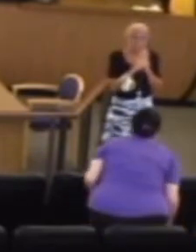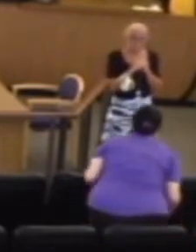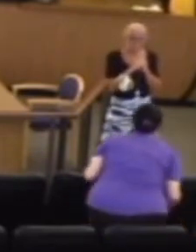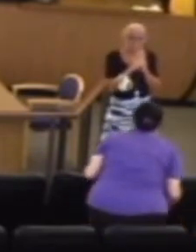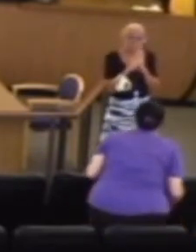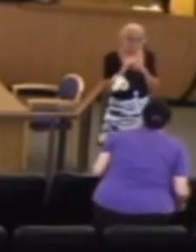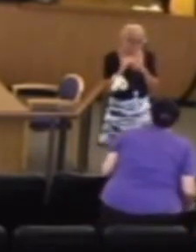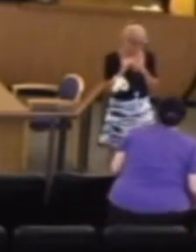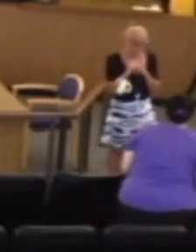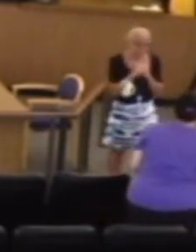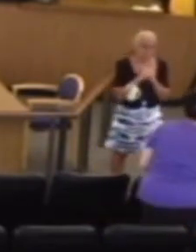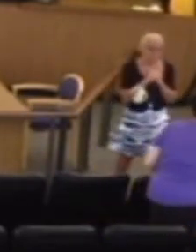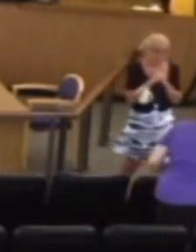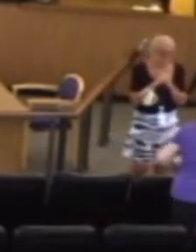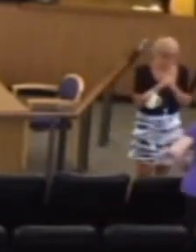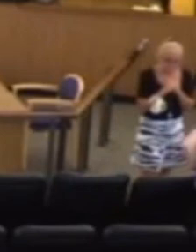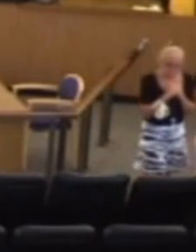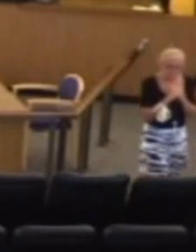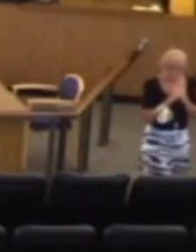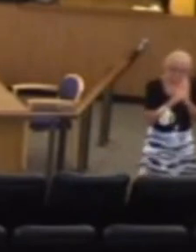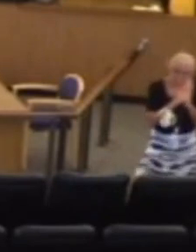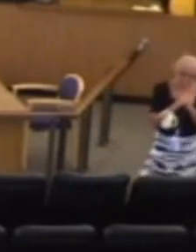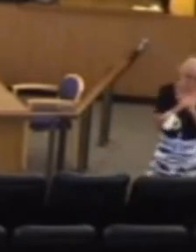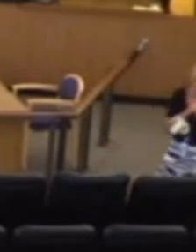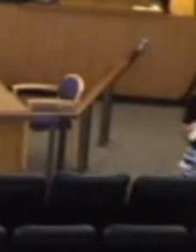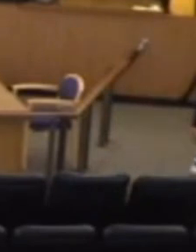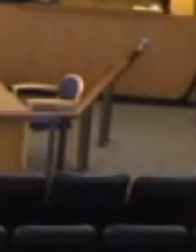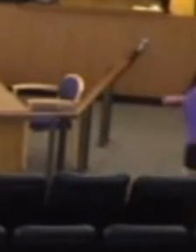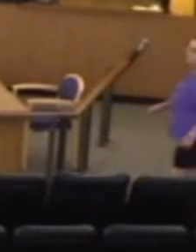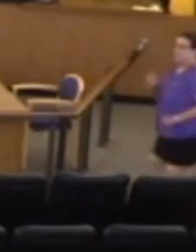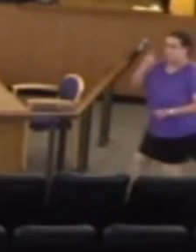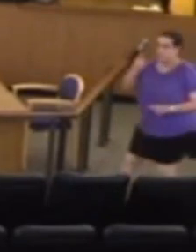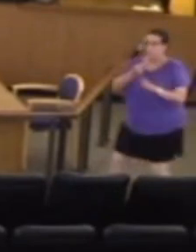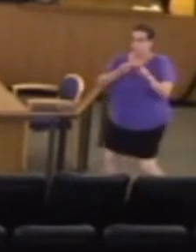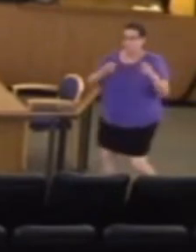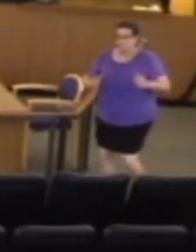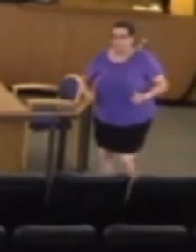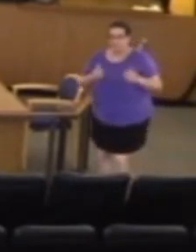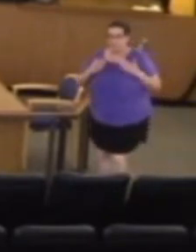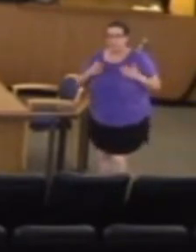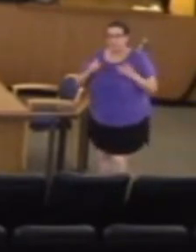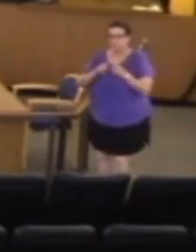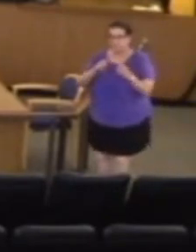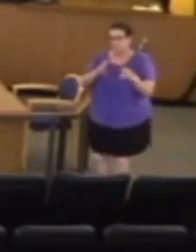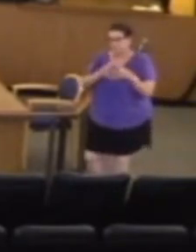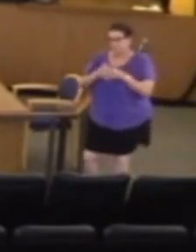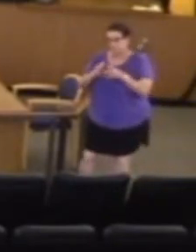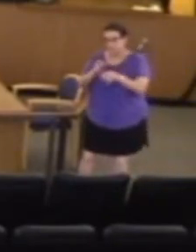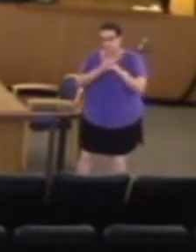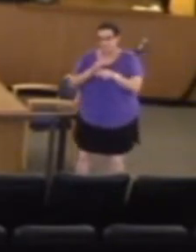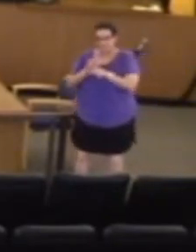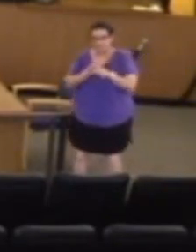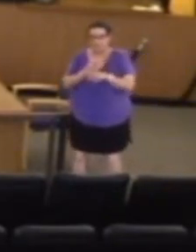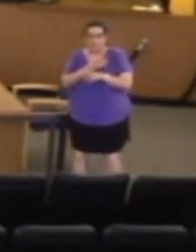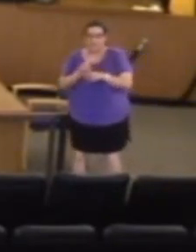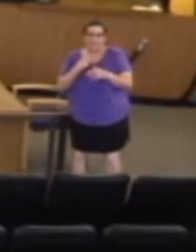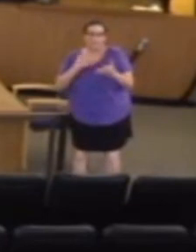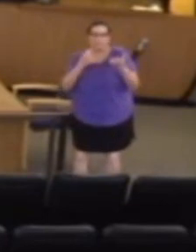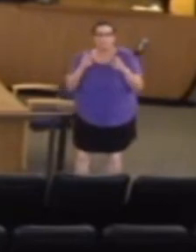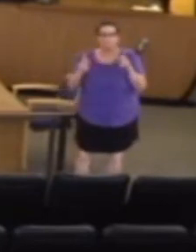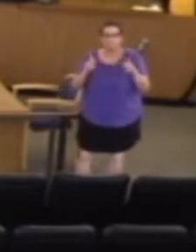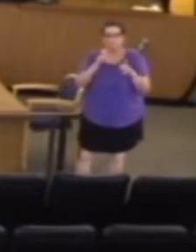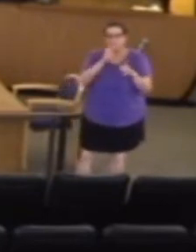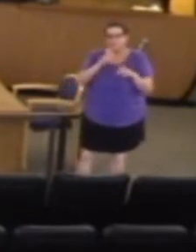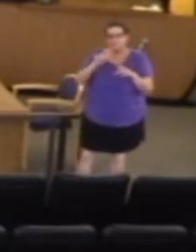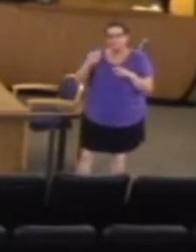responses from residents. One is from John Clark. To the supervisor, the people of Hempstead Town deserve quality health care